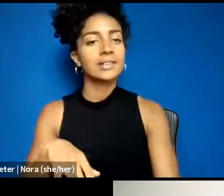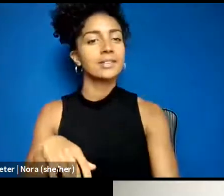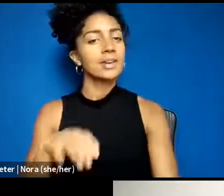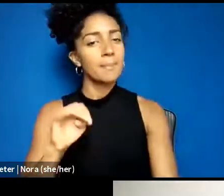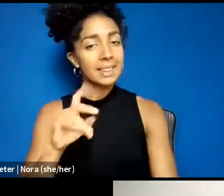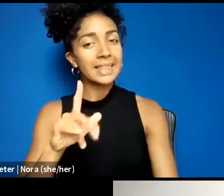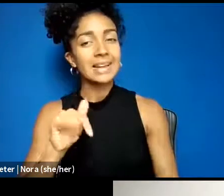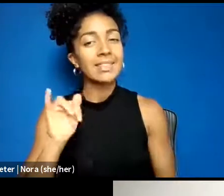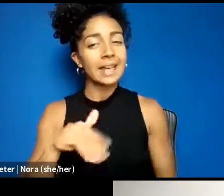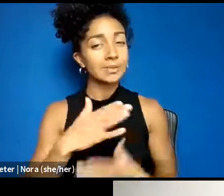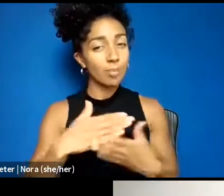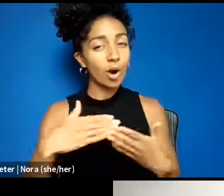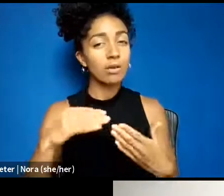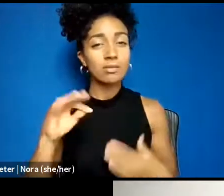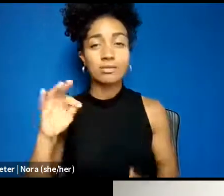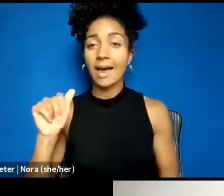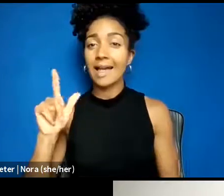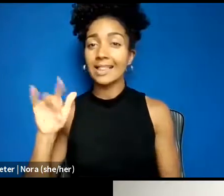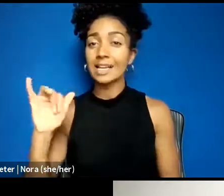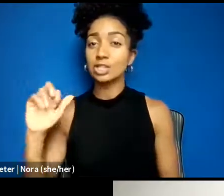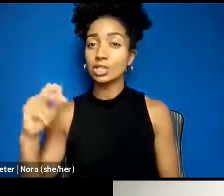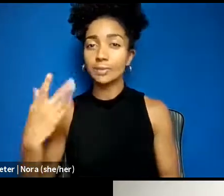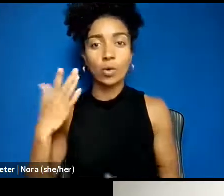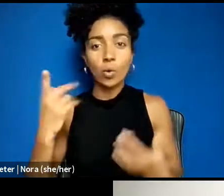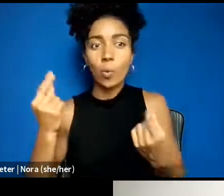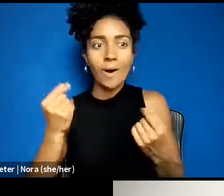be. Yeah.